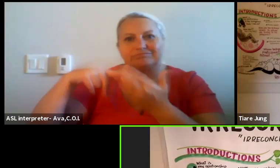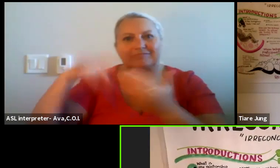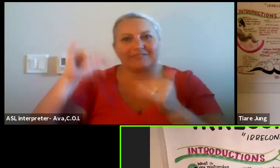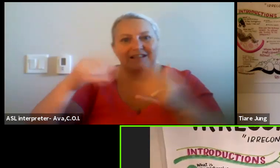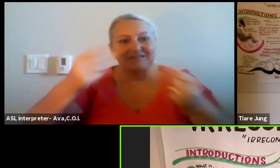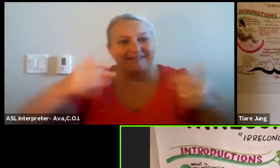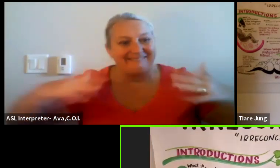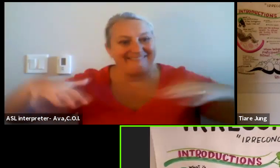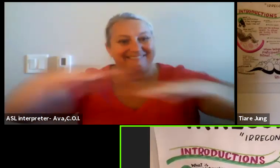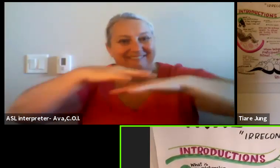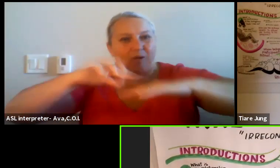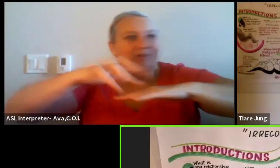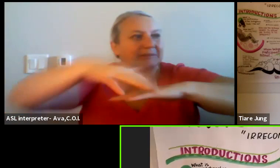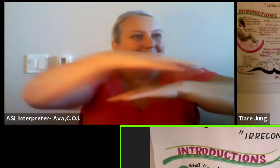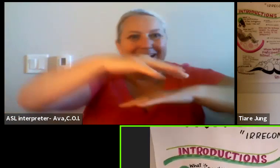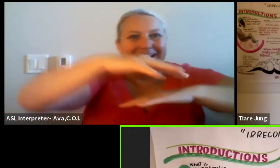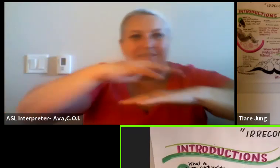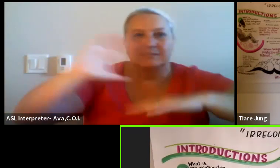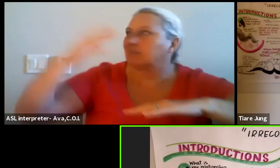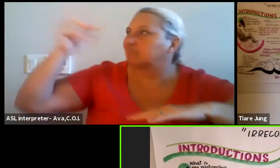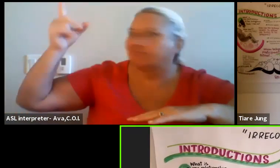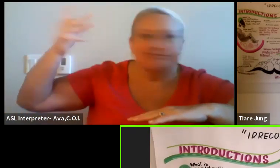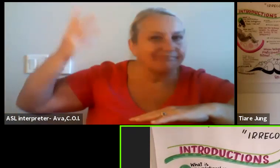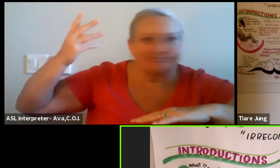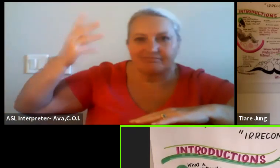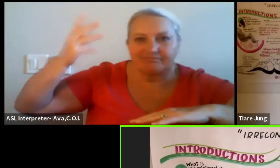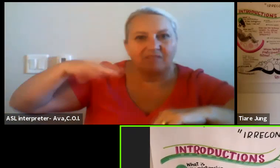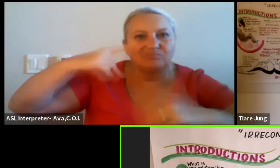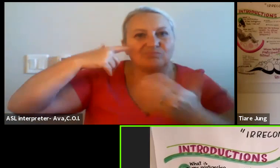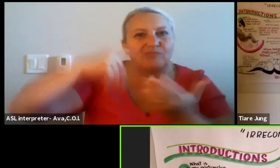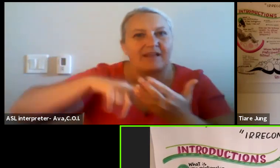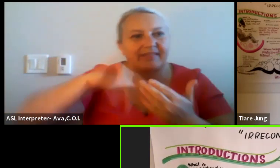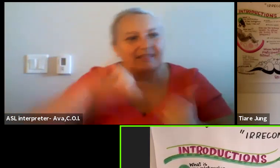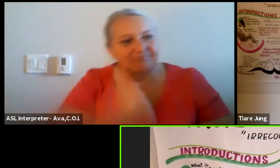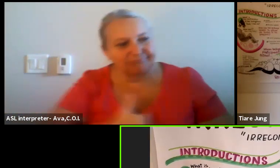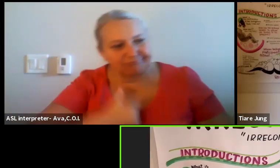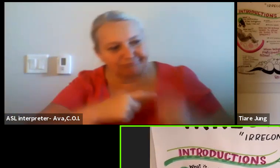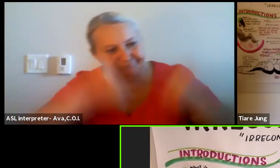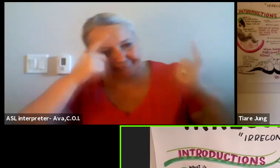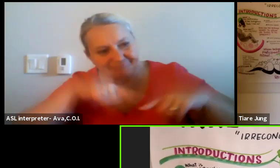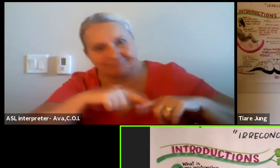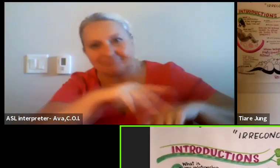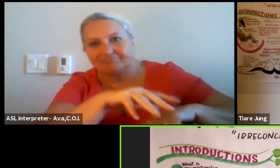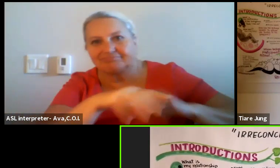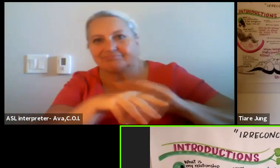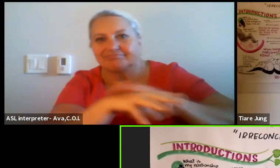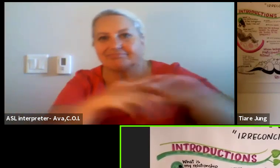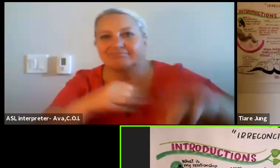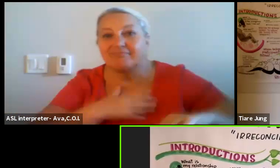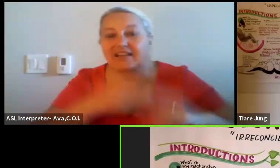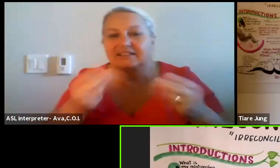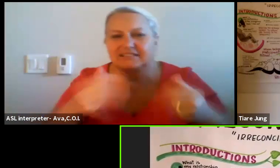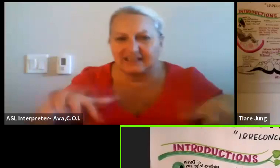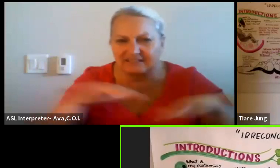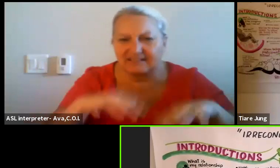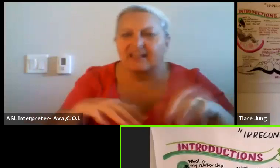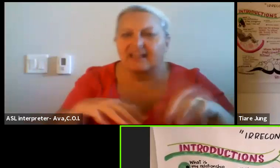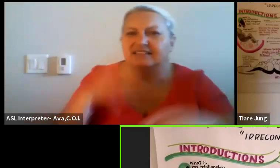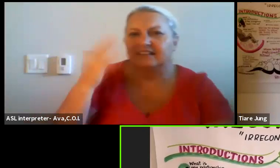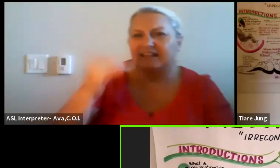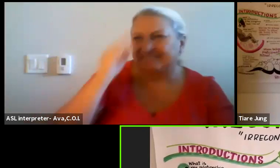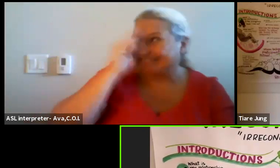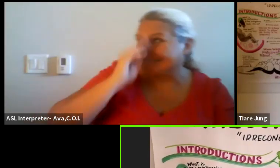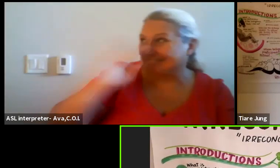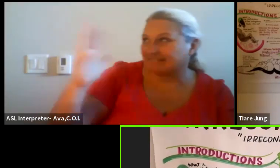Once again, dedicating that first section of the poster to connecting and introductions. And I chose to highlight two